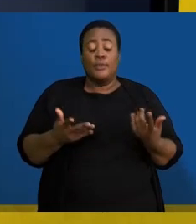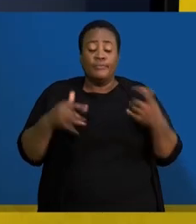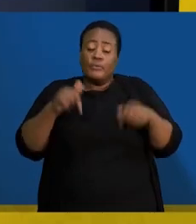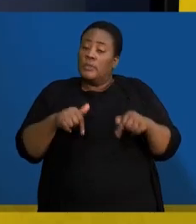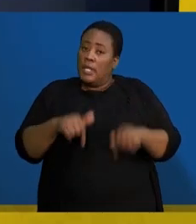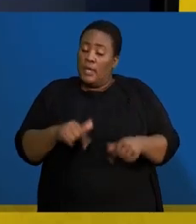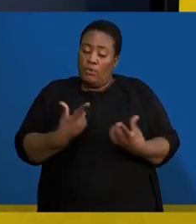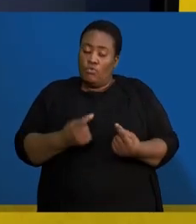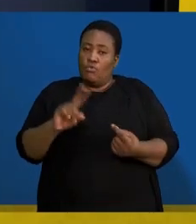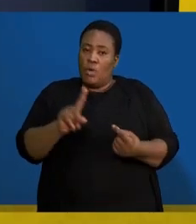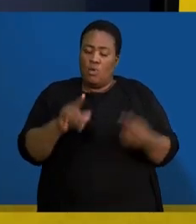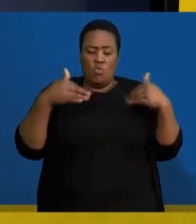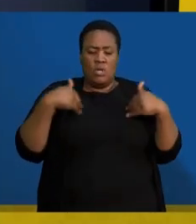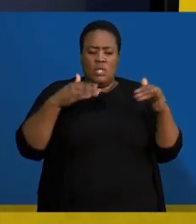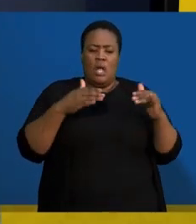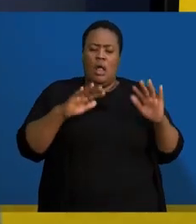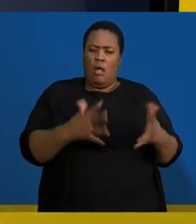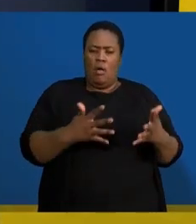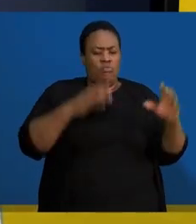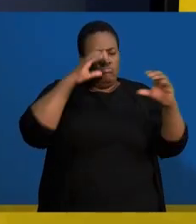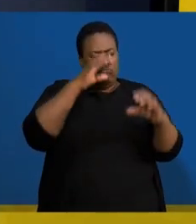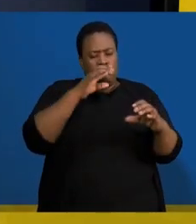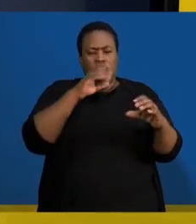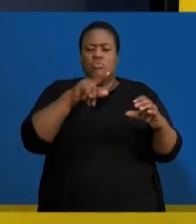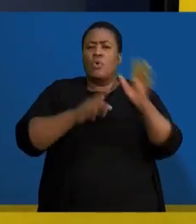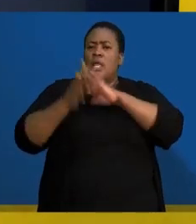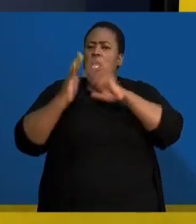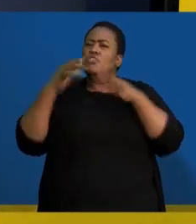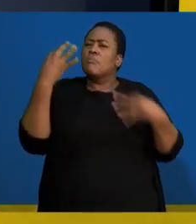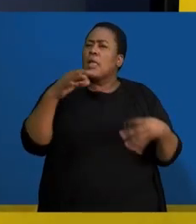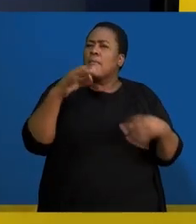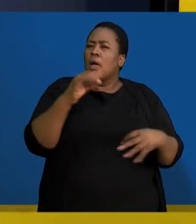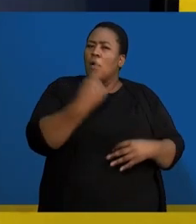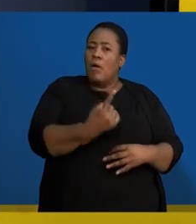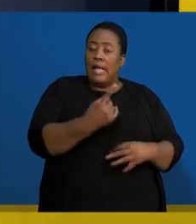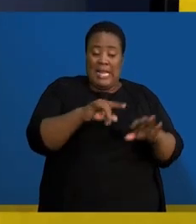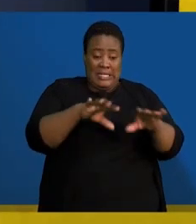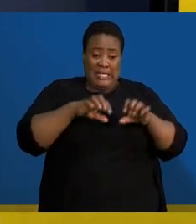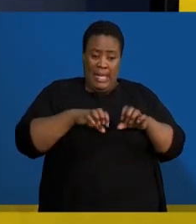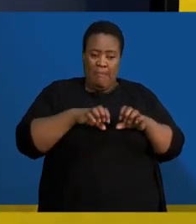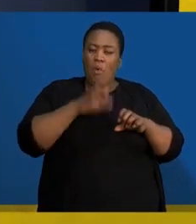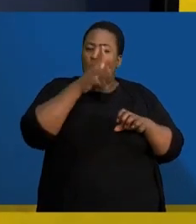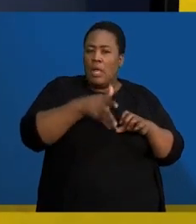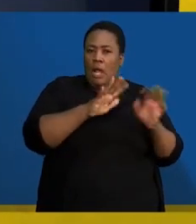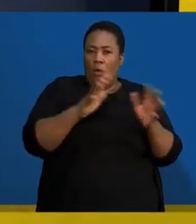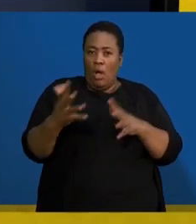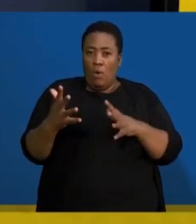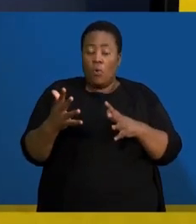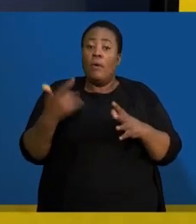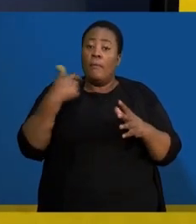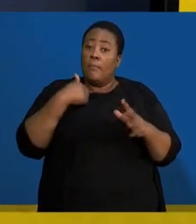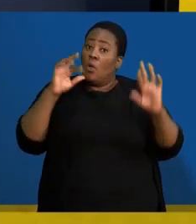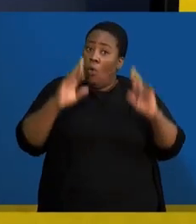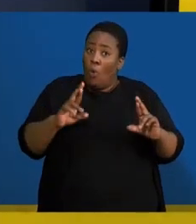going to start by looking at what your history paper 1 exam is going to look like. I hope you have all